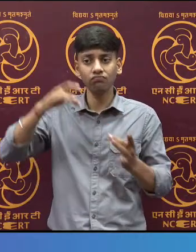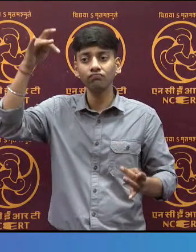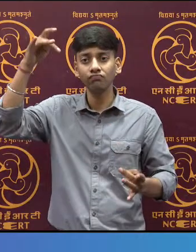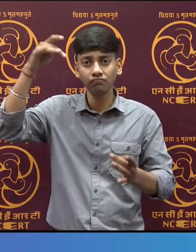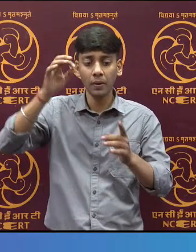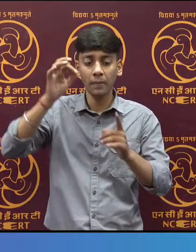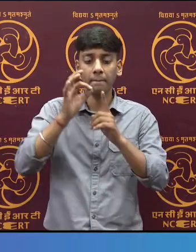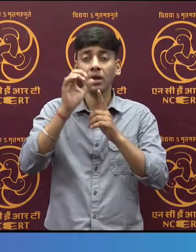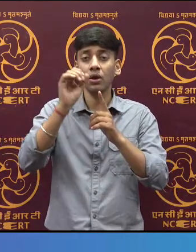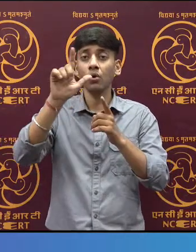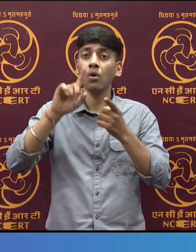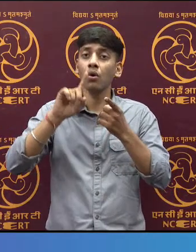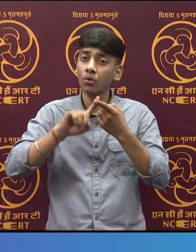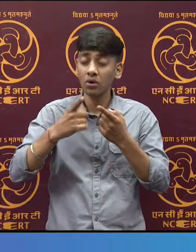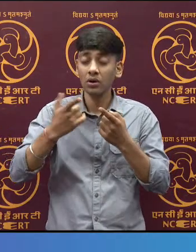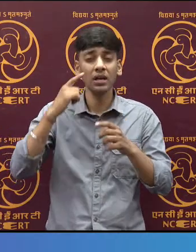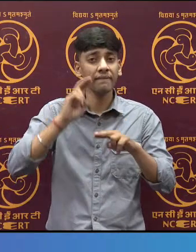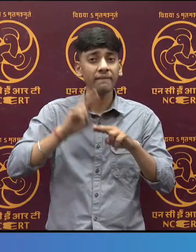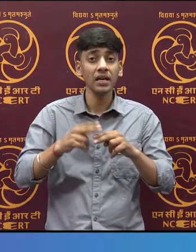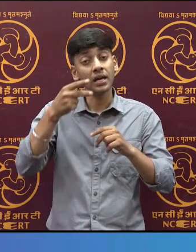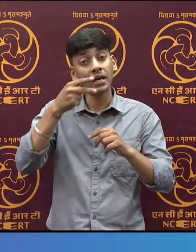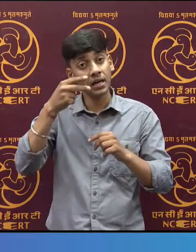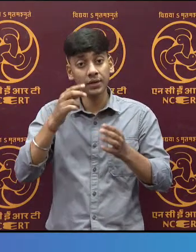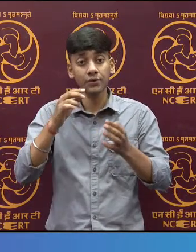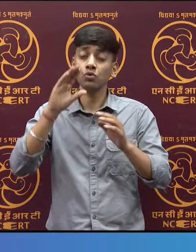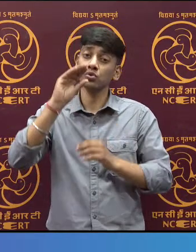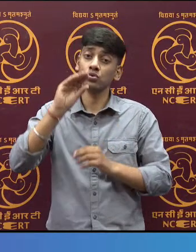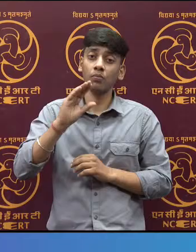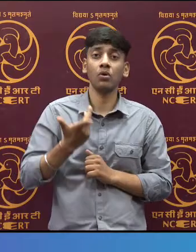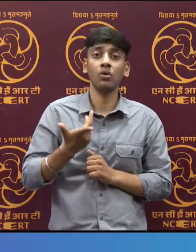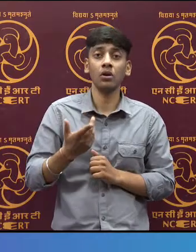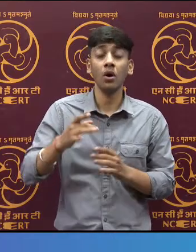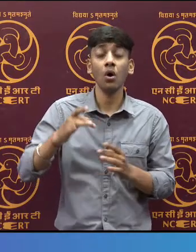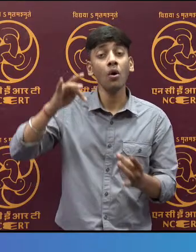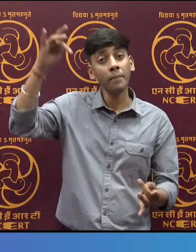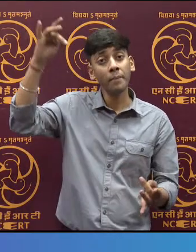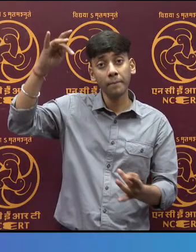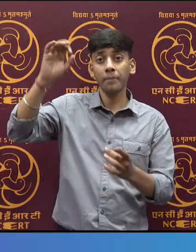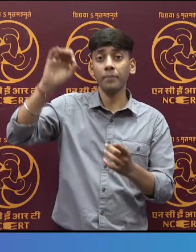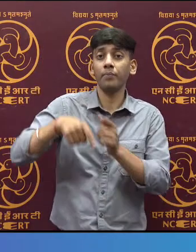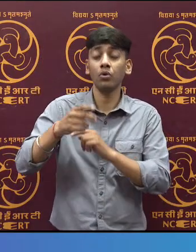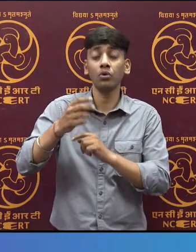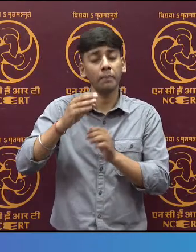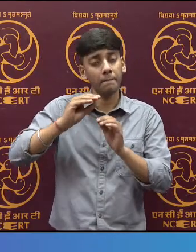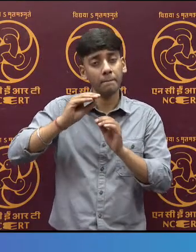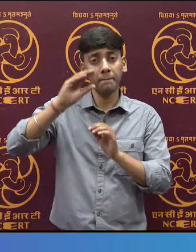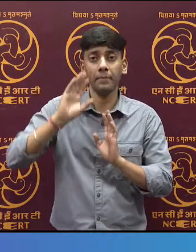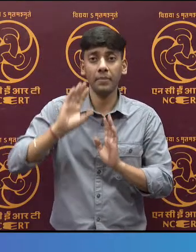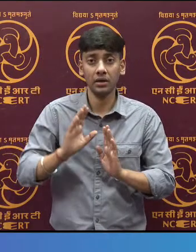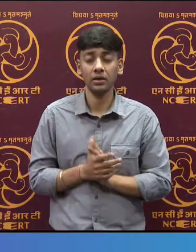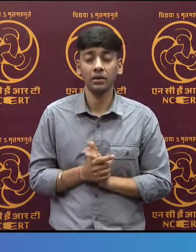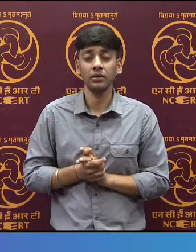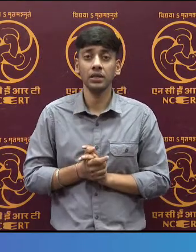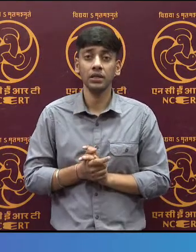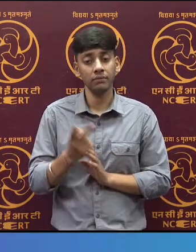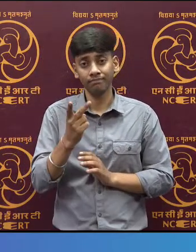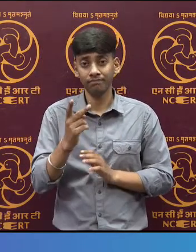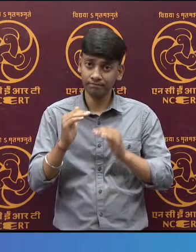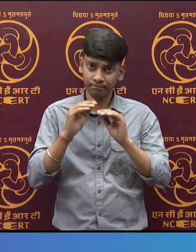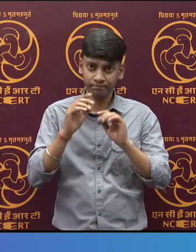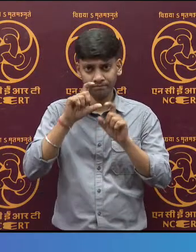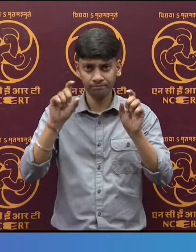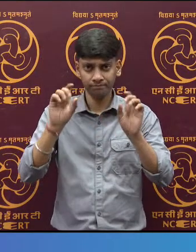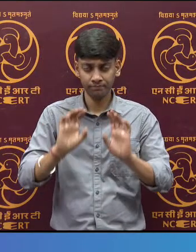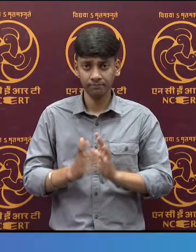equator, because equatorial radius is smaller and polar radius is greater. Is it clear?